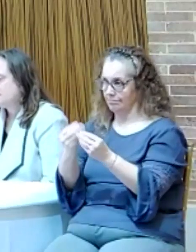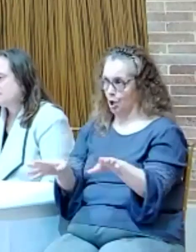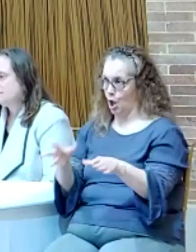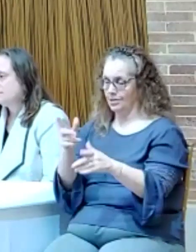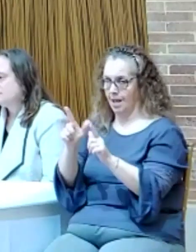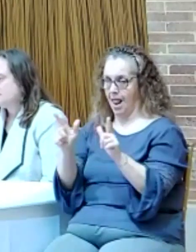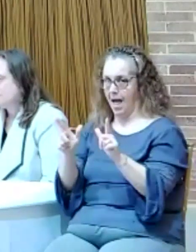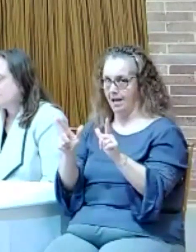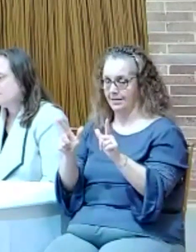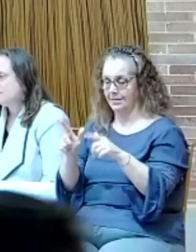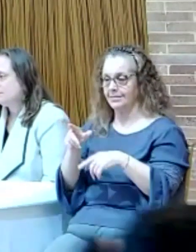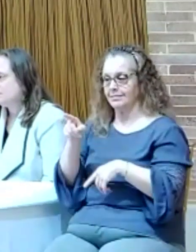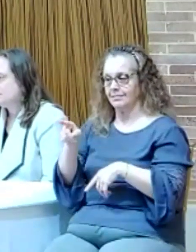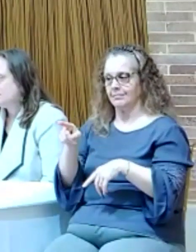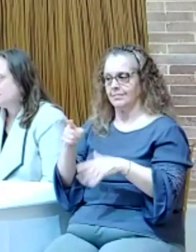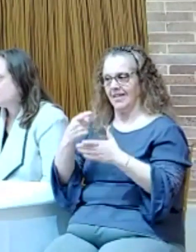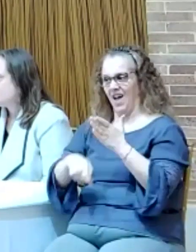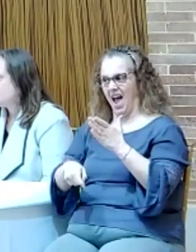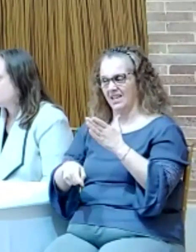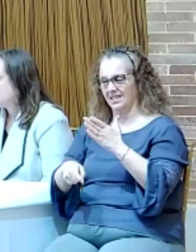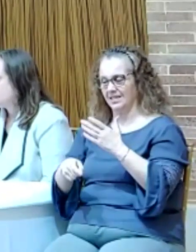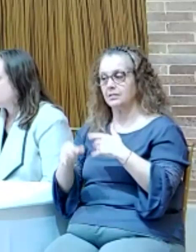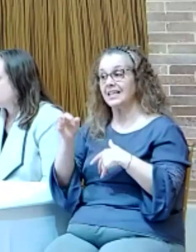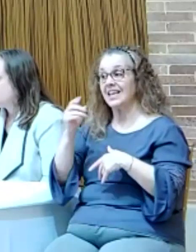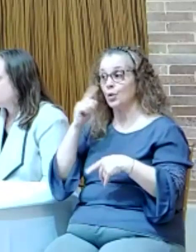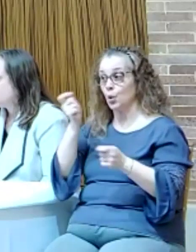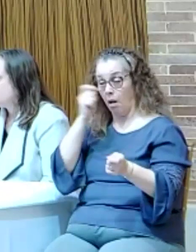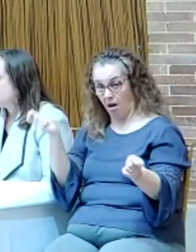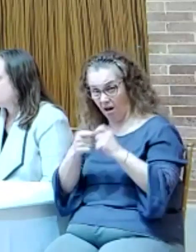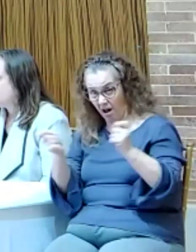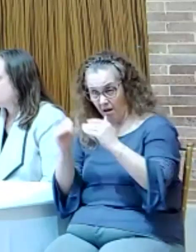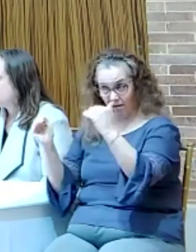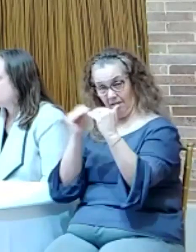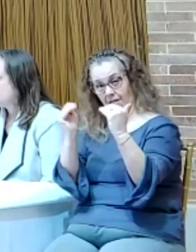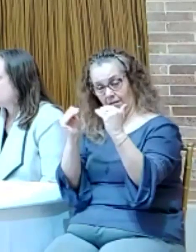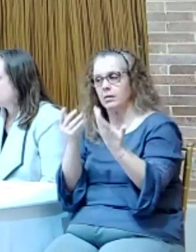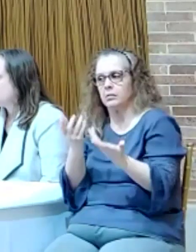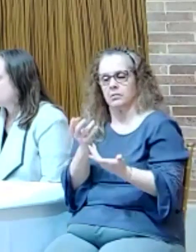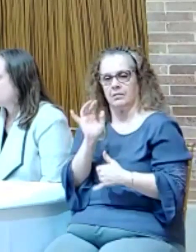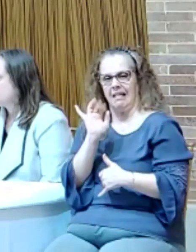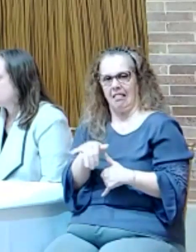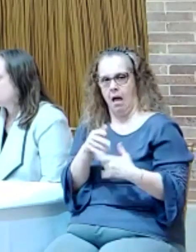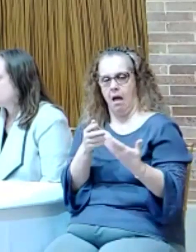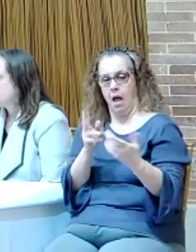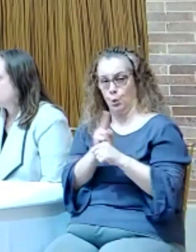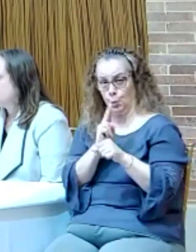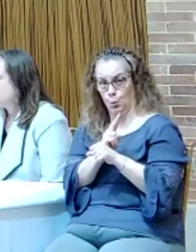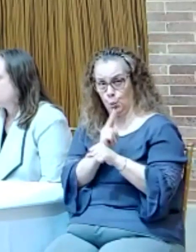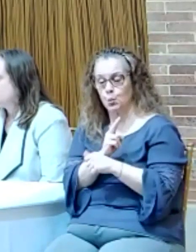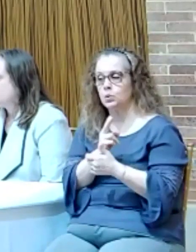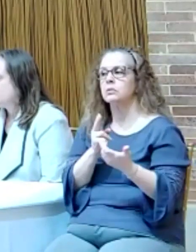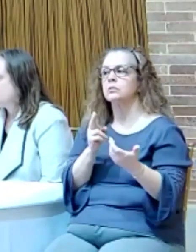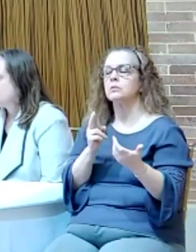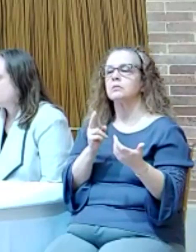things that were covered today you know if you're retaliated against thereafter some method of retaliation is used against you by that